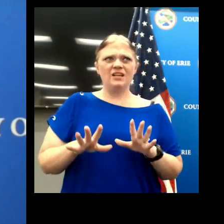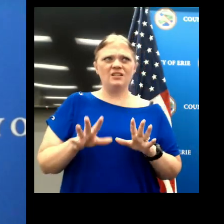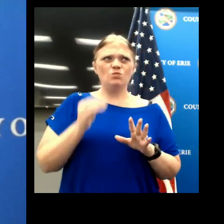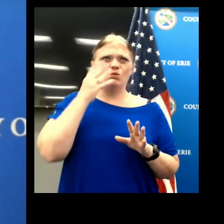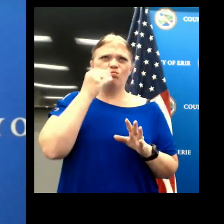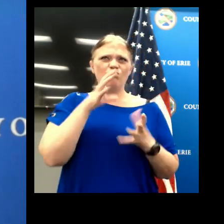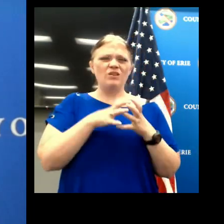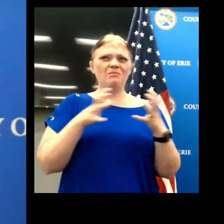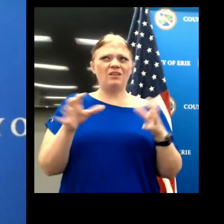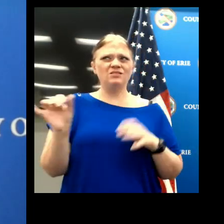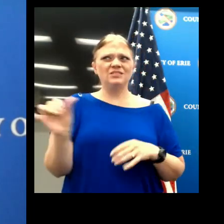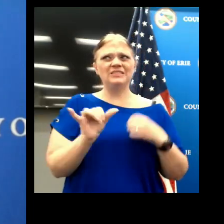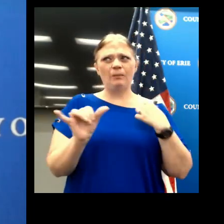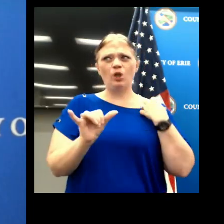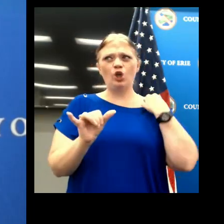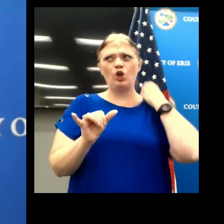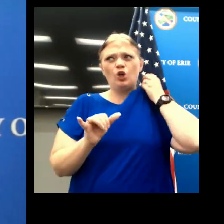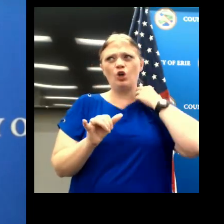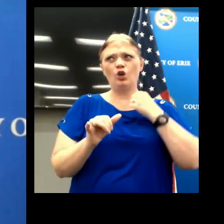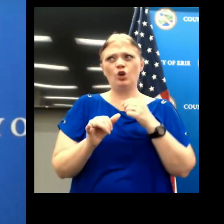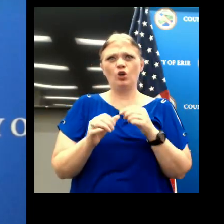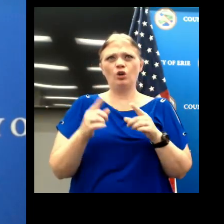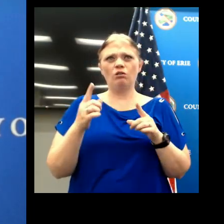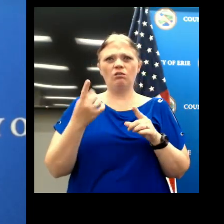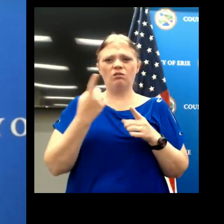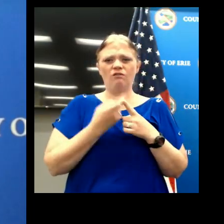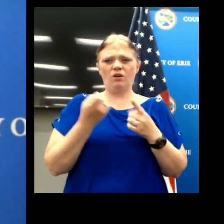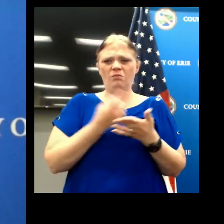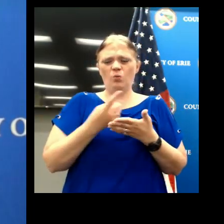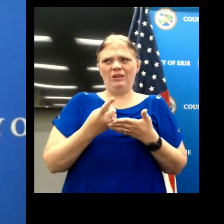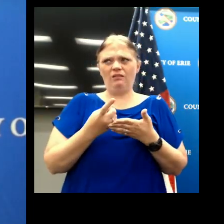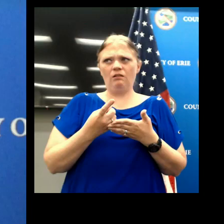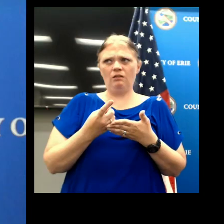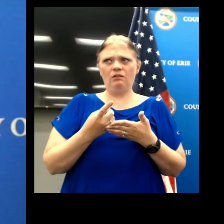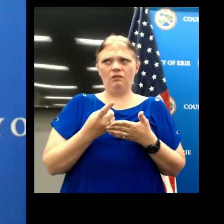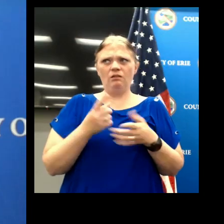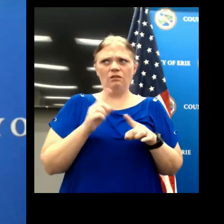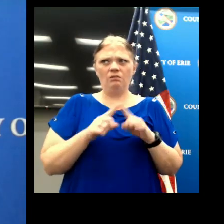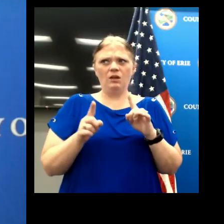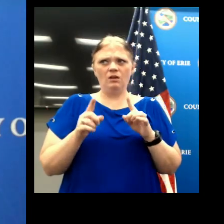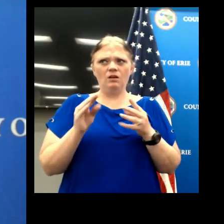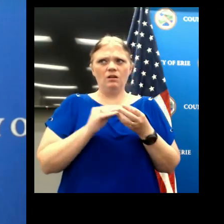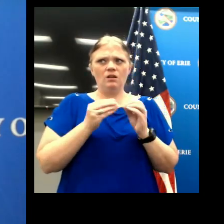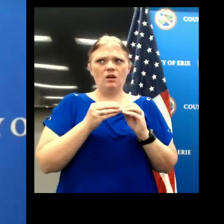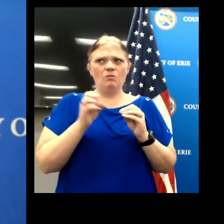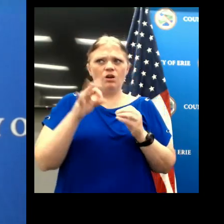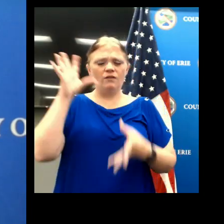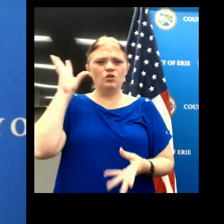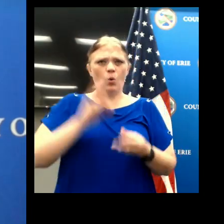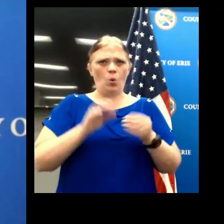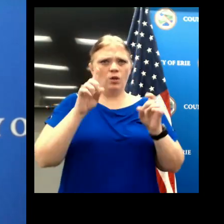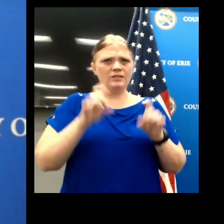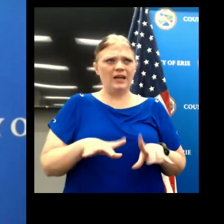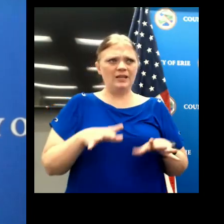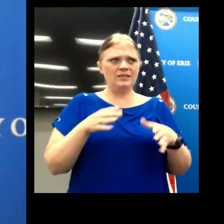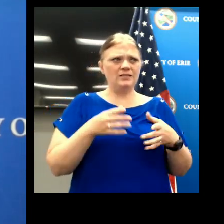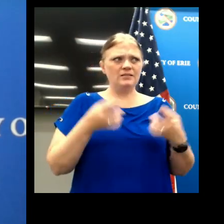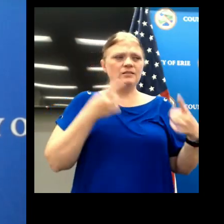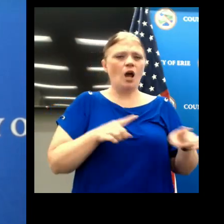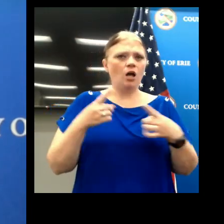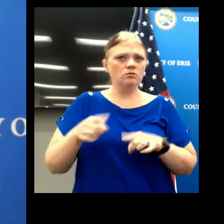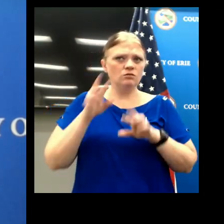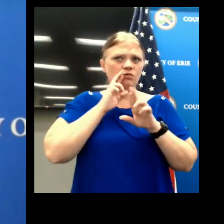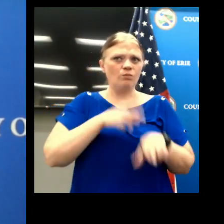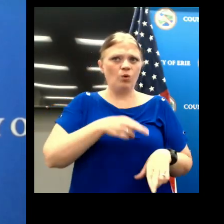much similar to what we'd seen the rest of the week, but just the number of total tests done that were reported